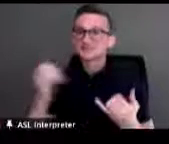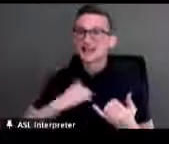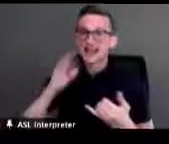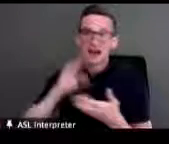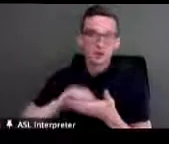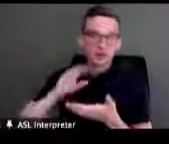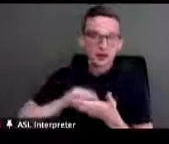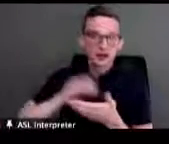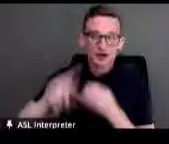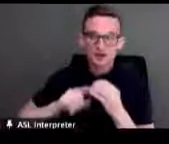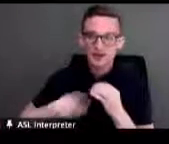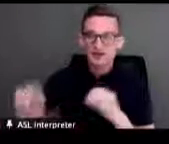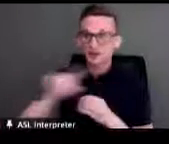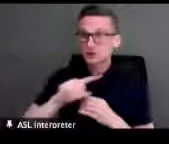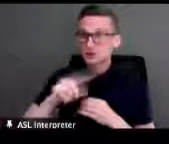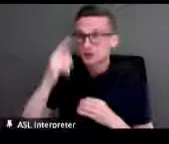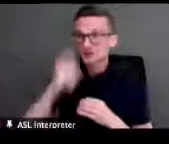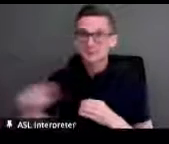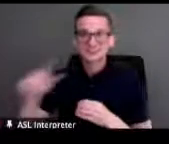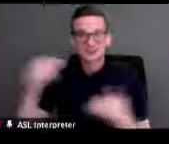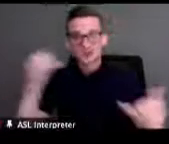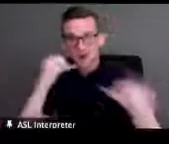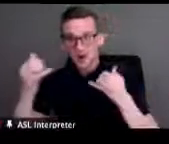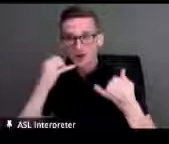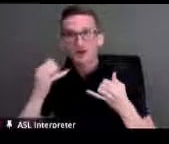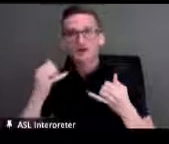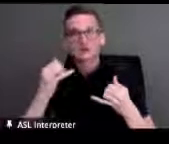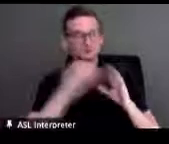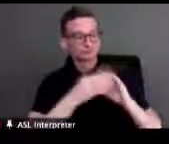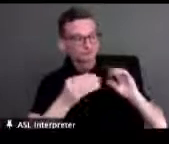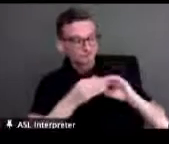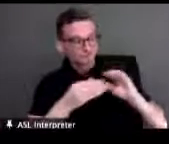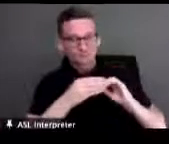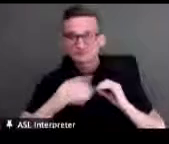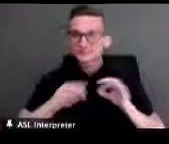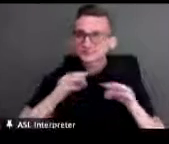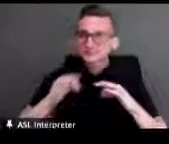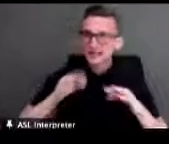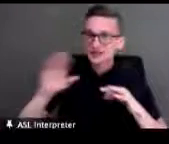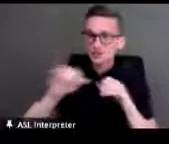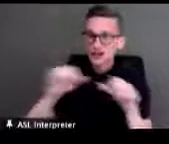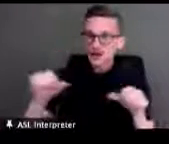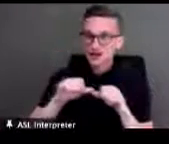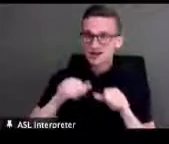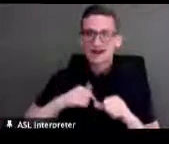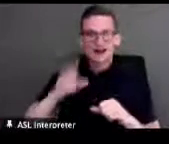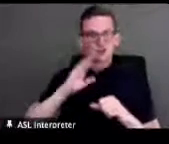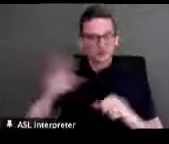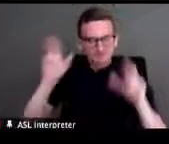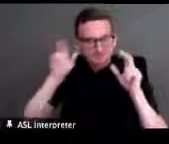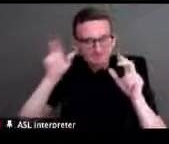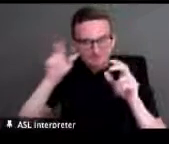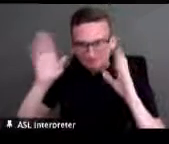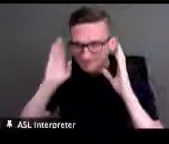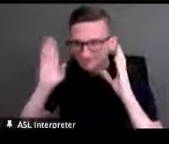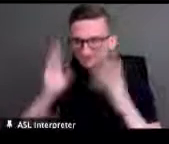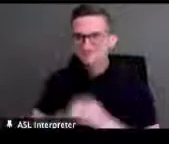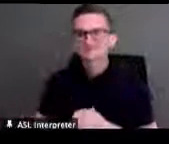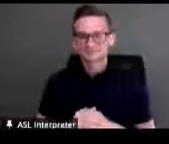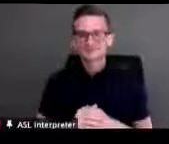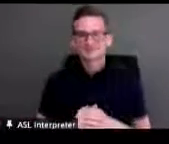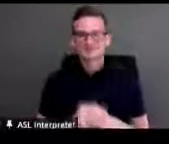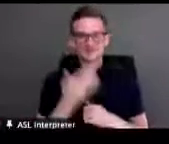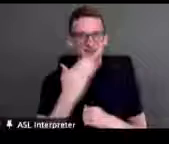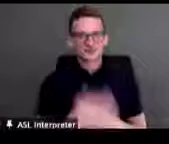your beautiful area, and I will be attentively listening. Thank you. All right, thank you very much. Let's go to